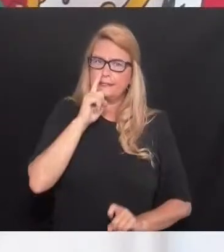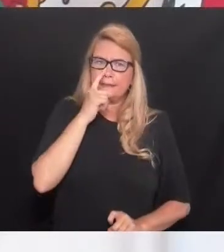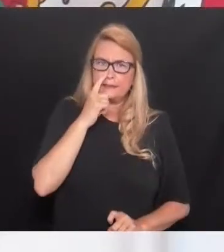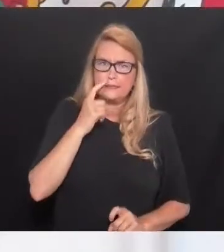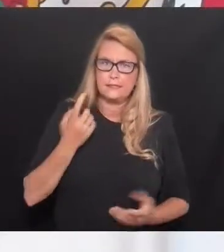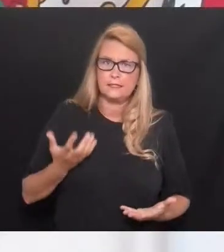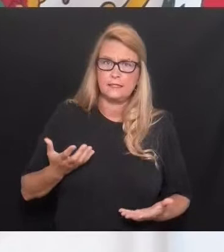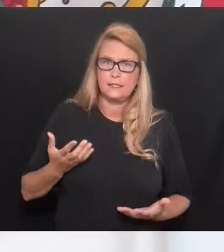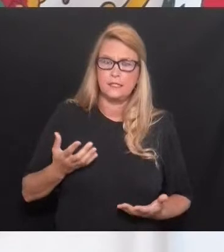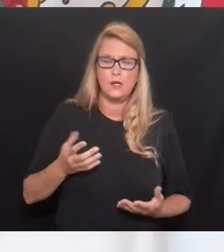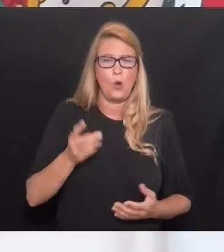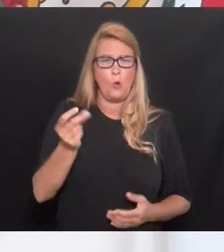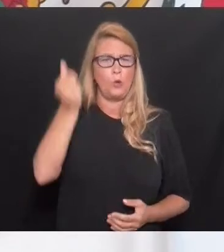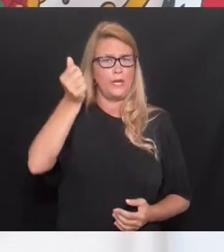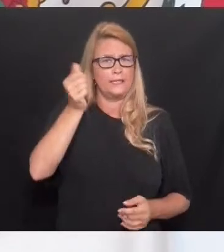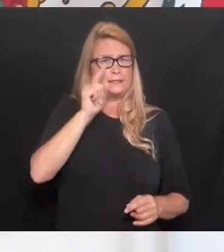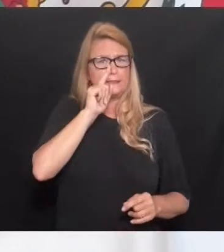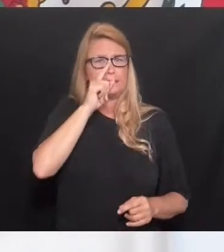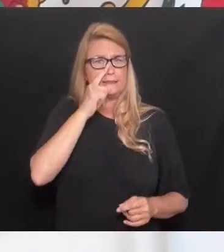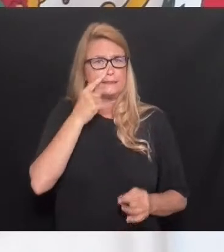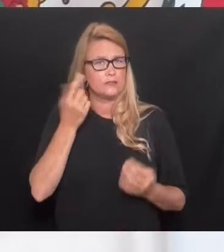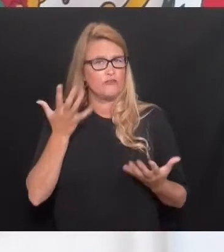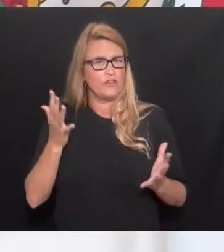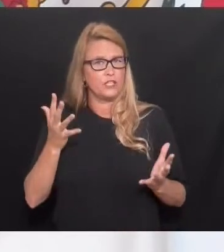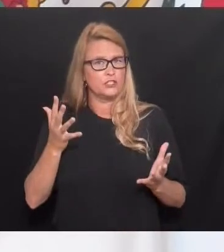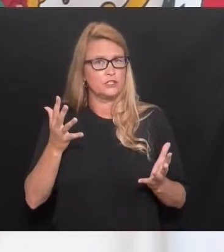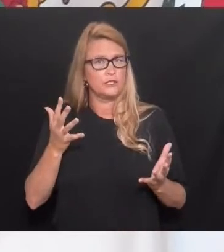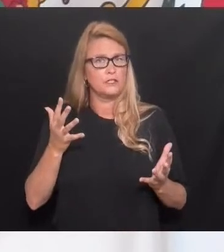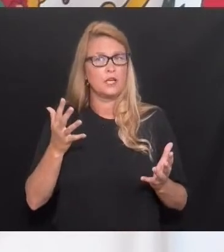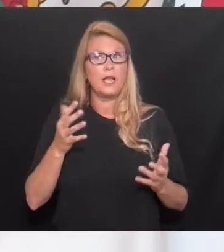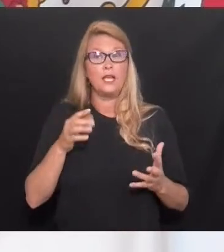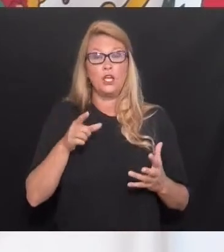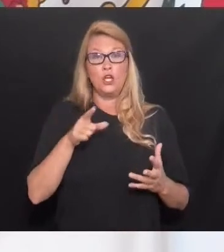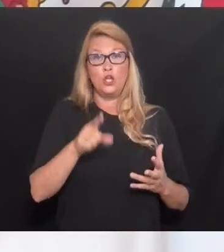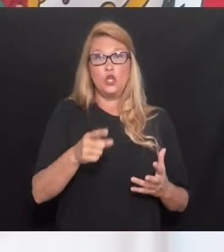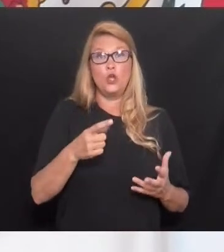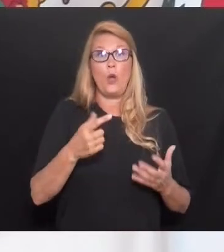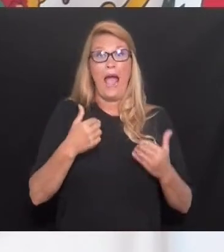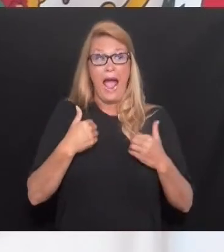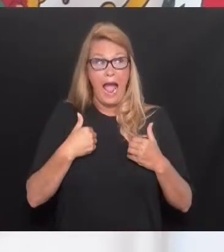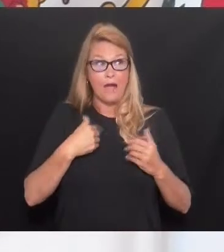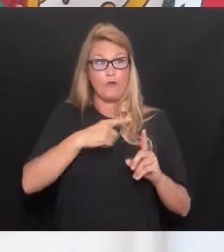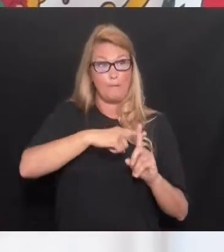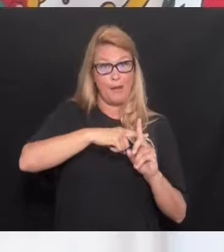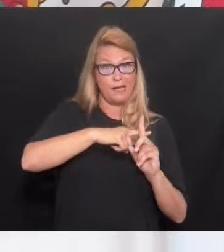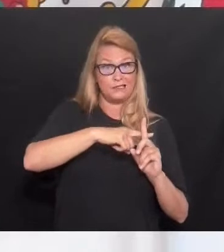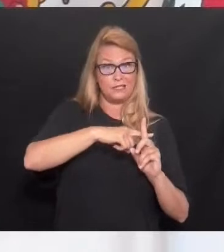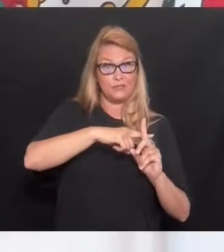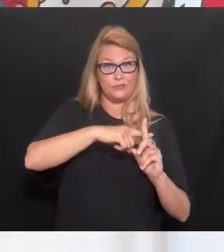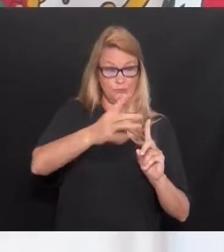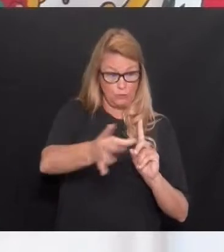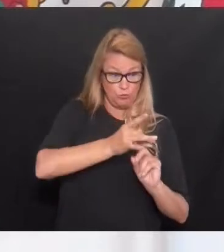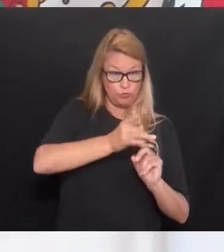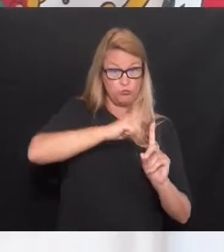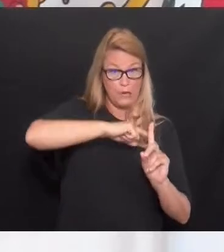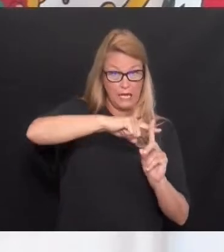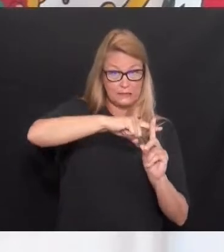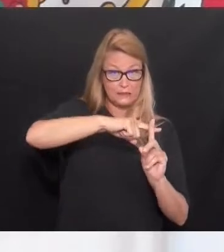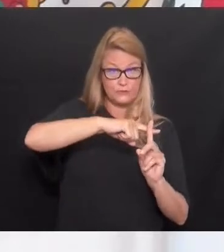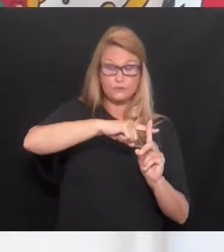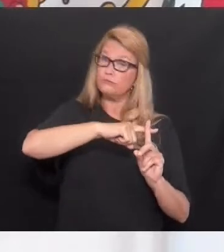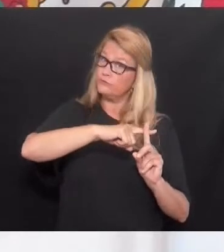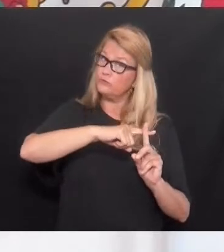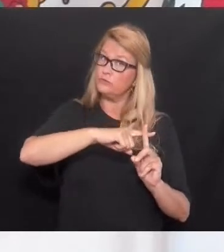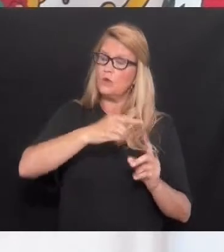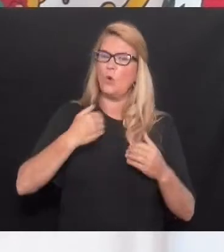take a second to get tested. And not only that, if you happen to be positive, you happen to be, you know, we've got